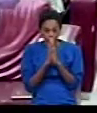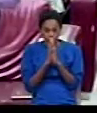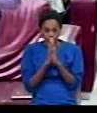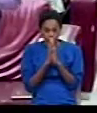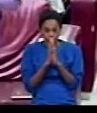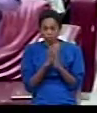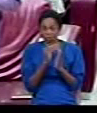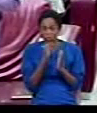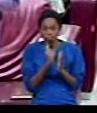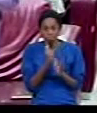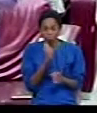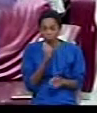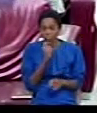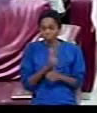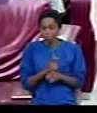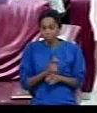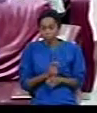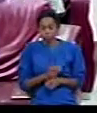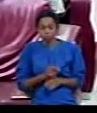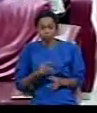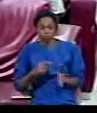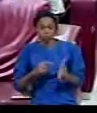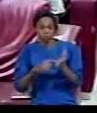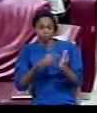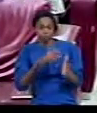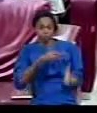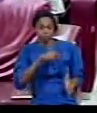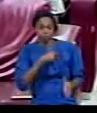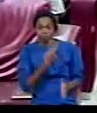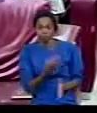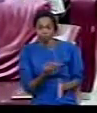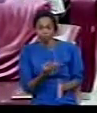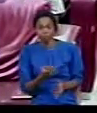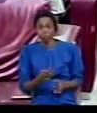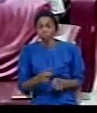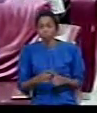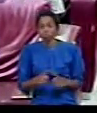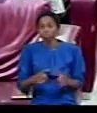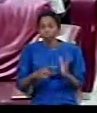Not just religion, but Christian lifestyle.